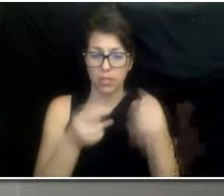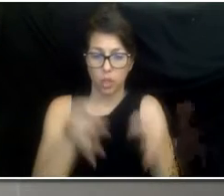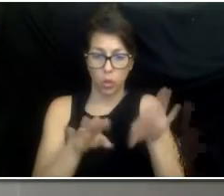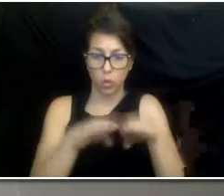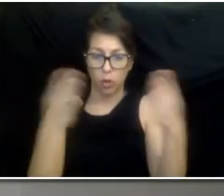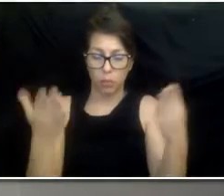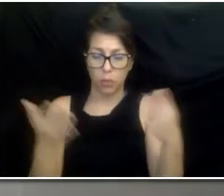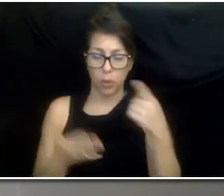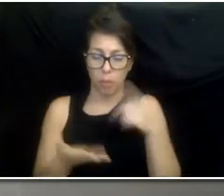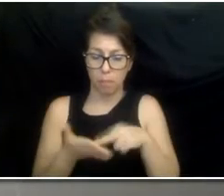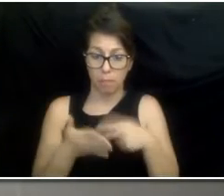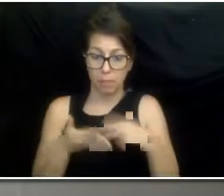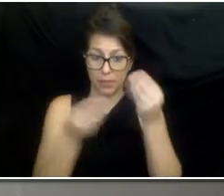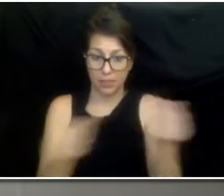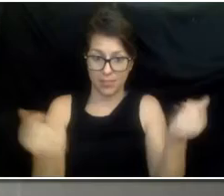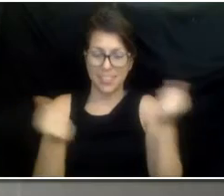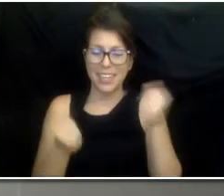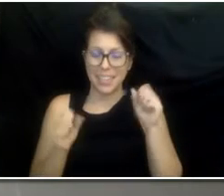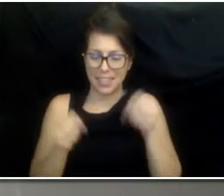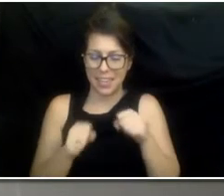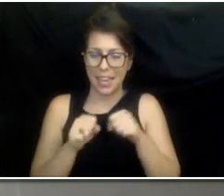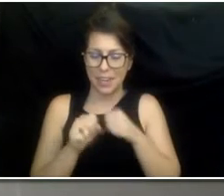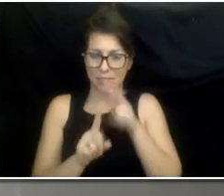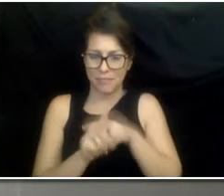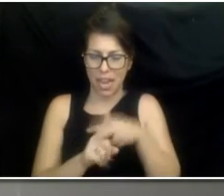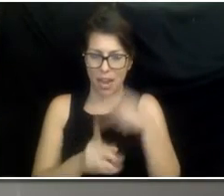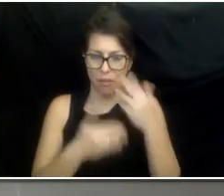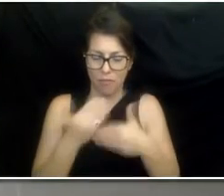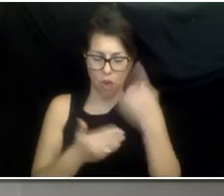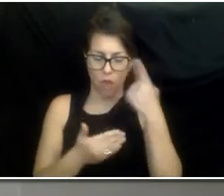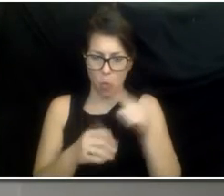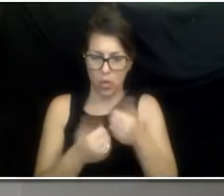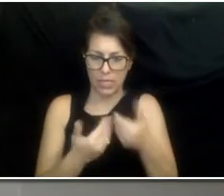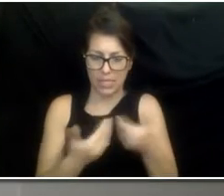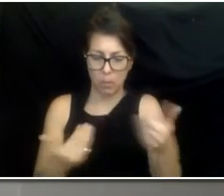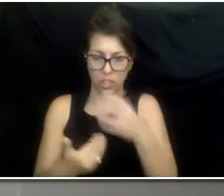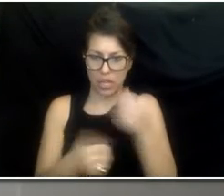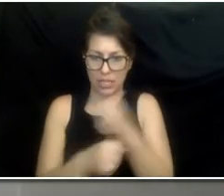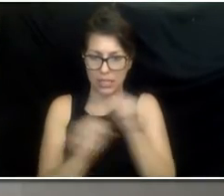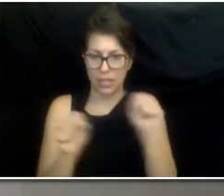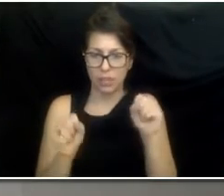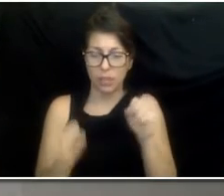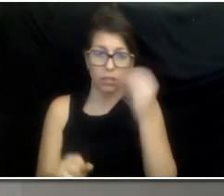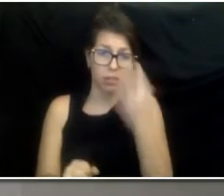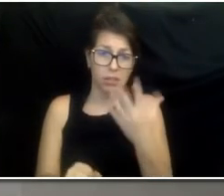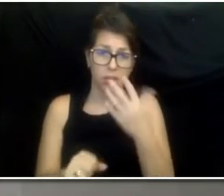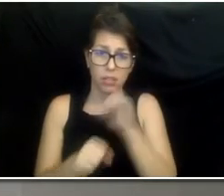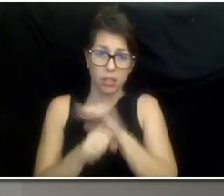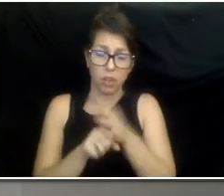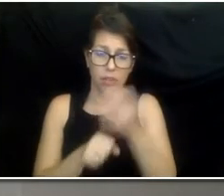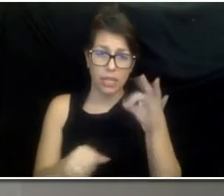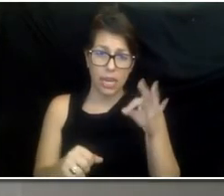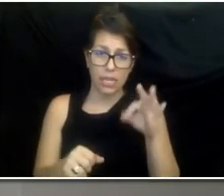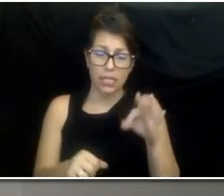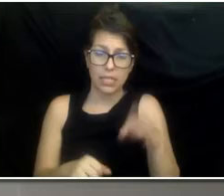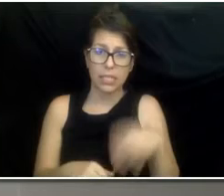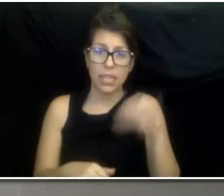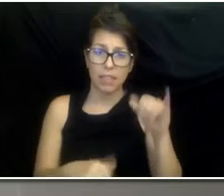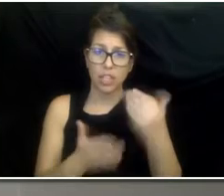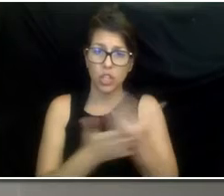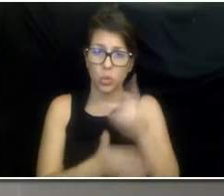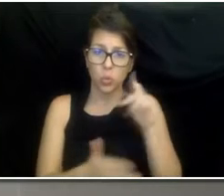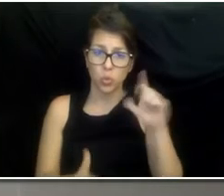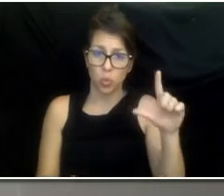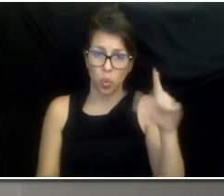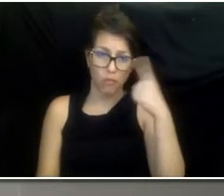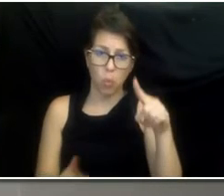client who had fled to New York City from Clinton County New York to avoid her abusive husband they had a visitation exchange but then when covid broke